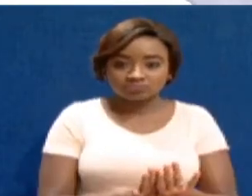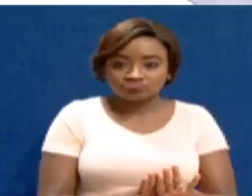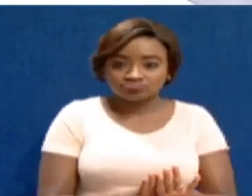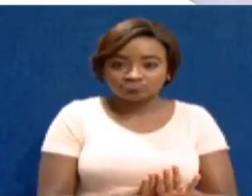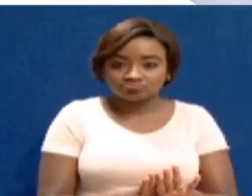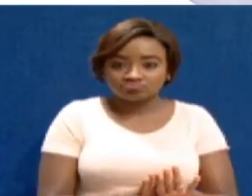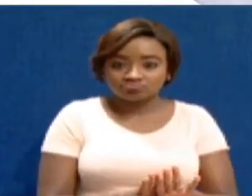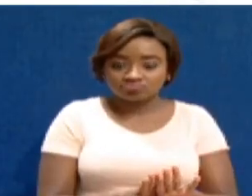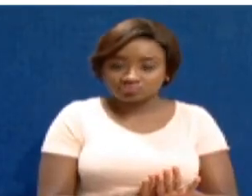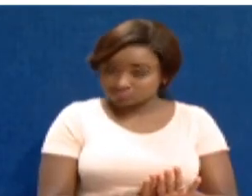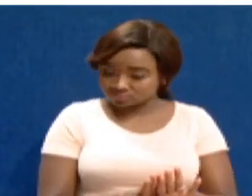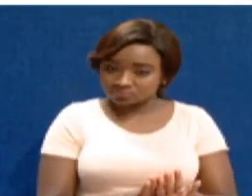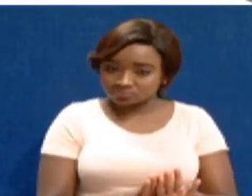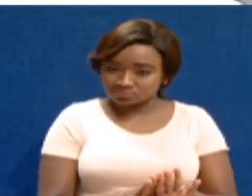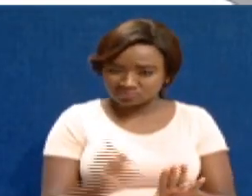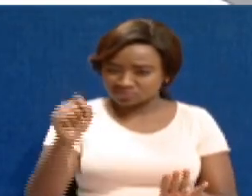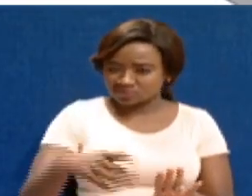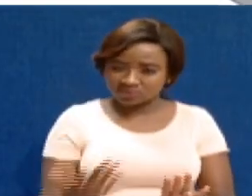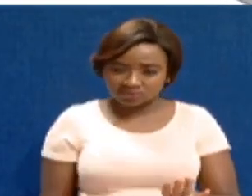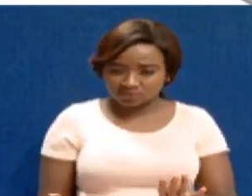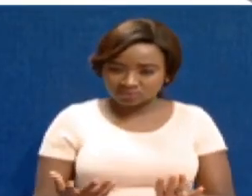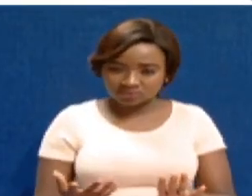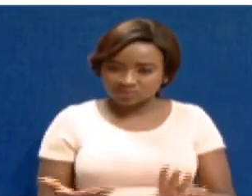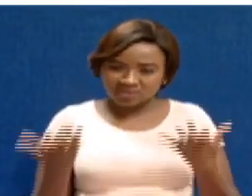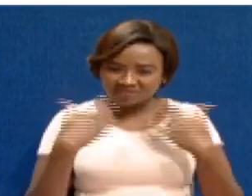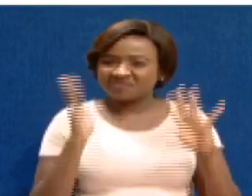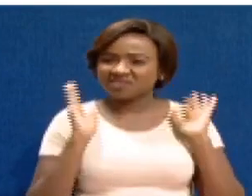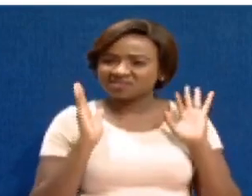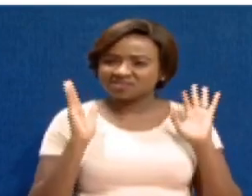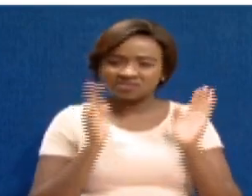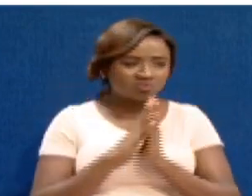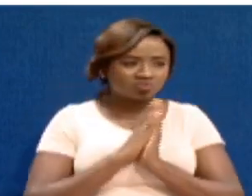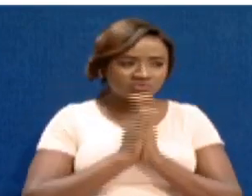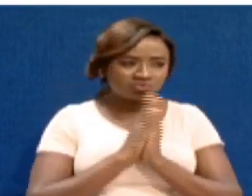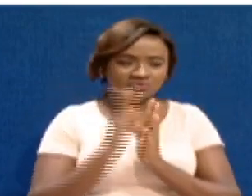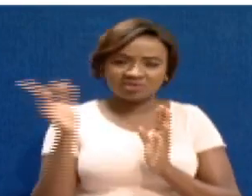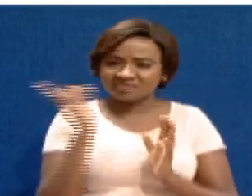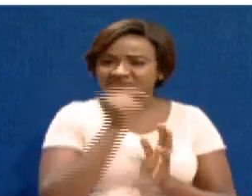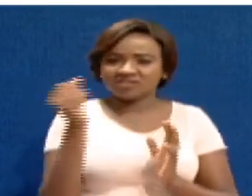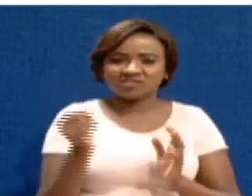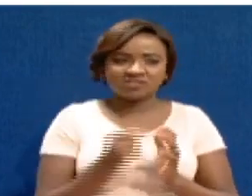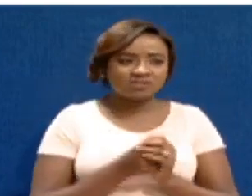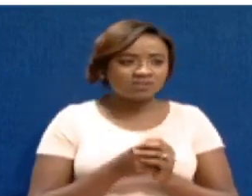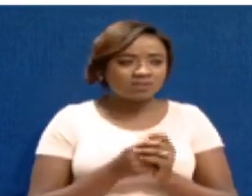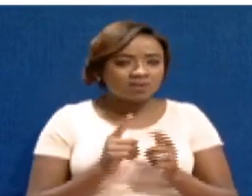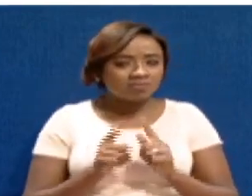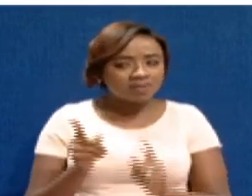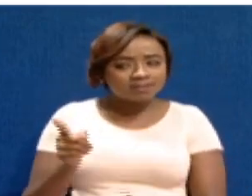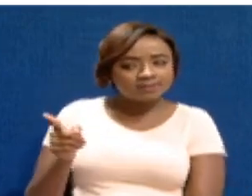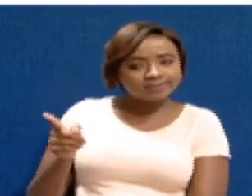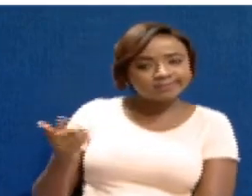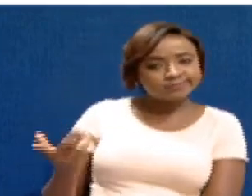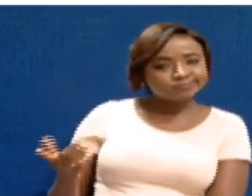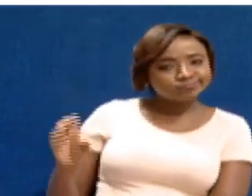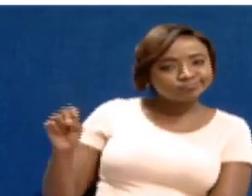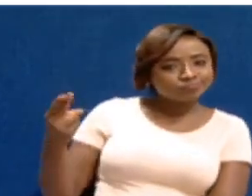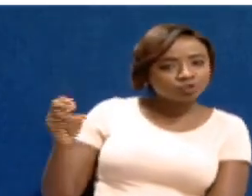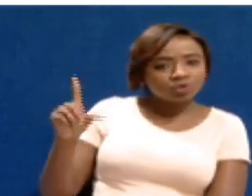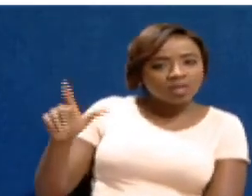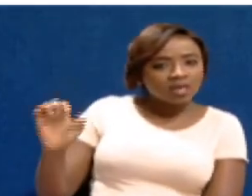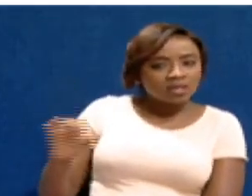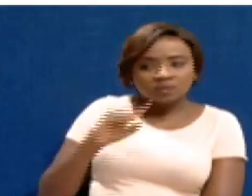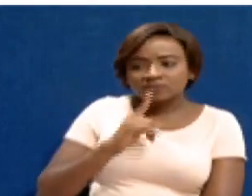station? Yes. Definitely. And it is a done deal. Done. Done. But then, when we were here, you guys are still saying there's room for, you want to debate